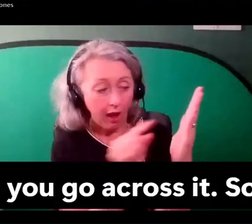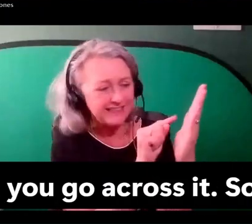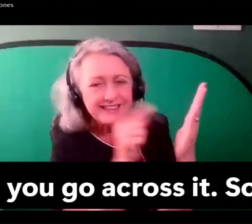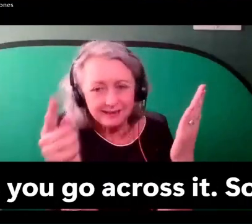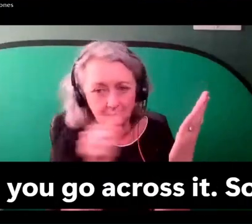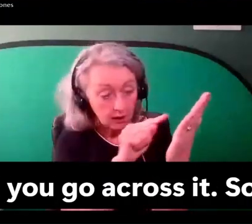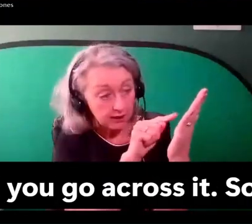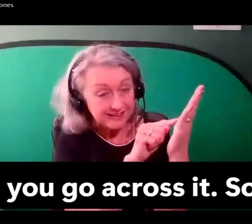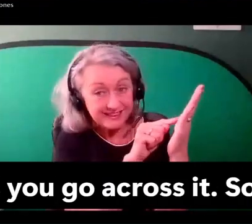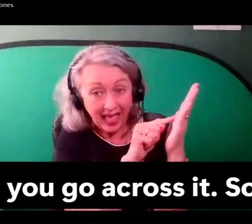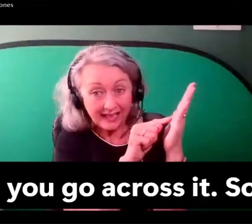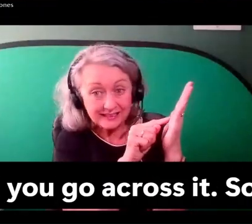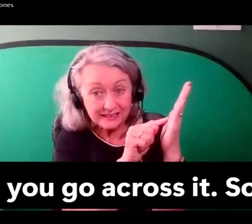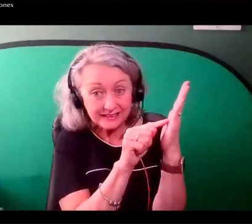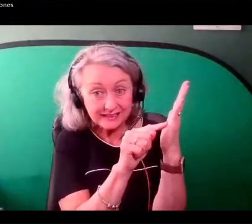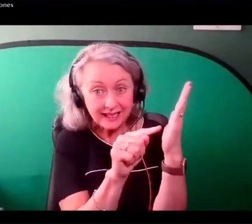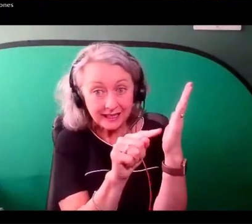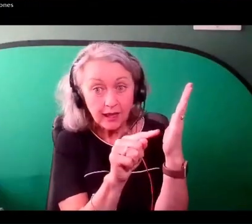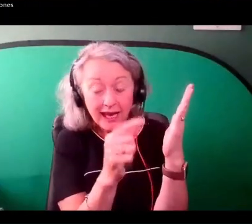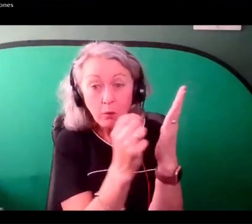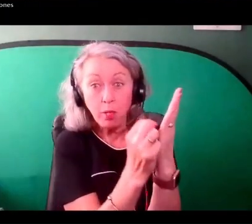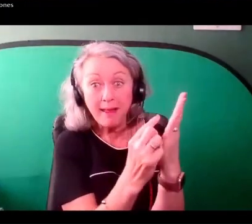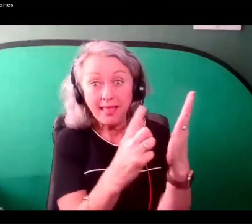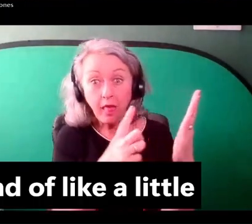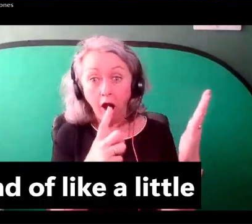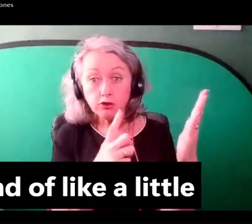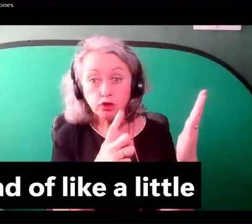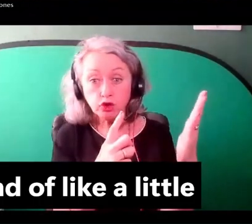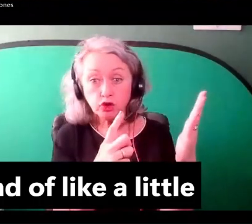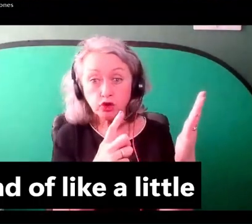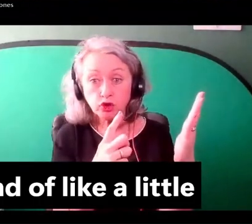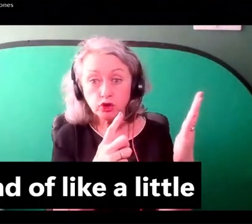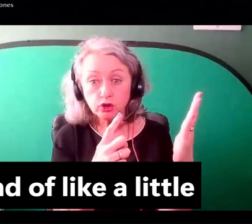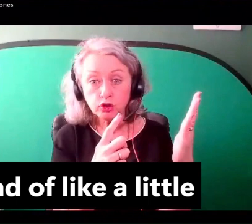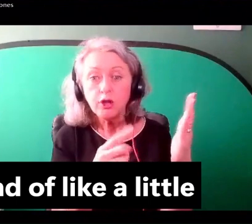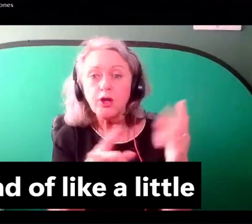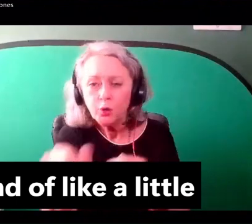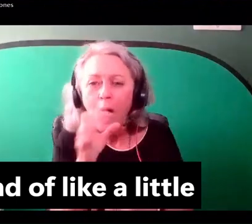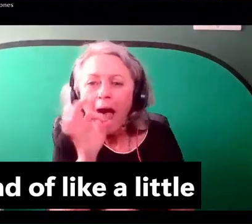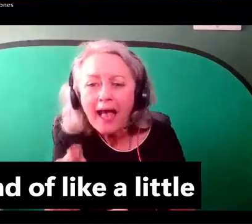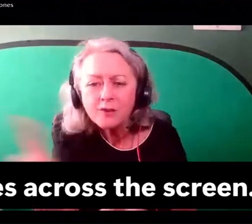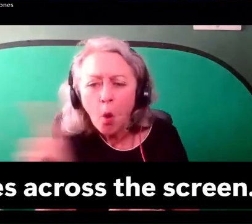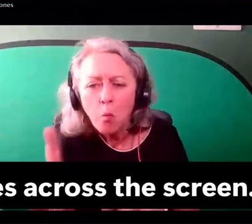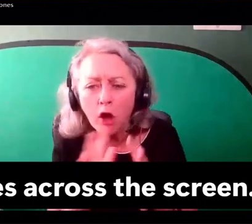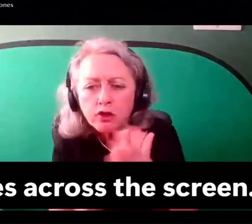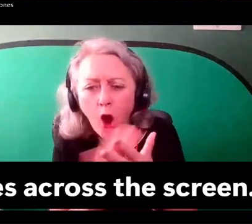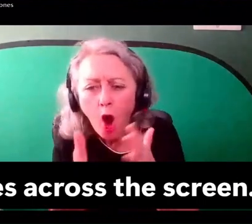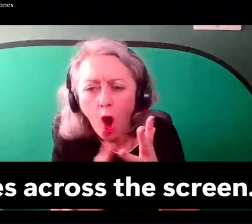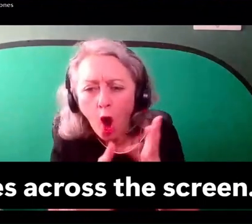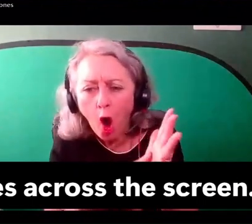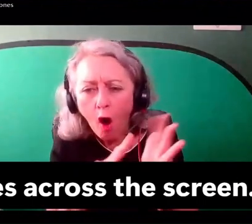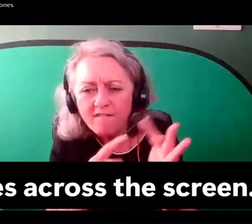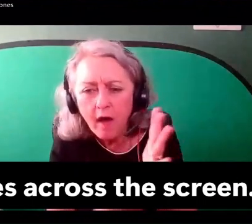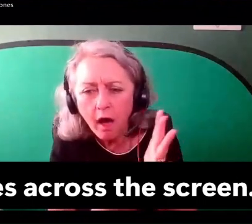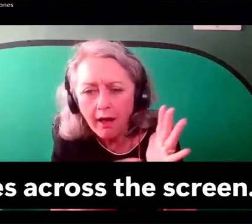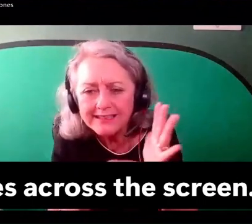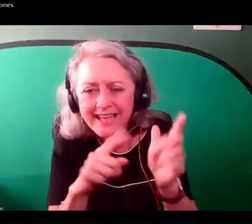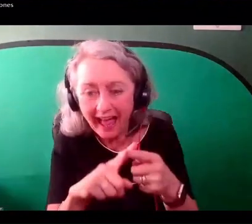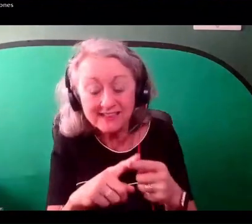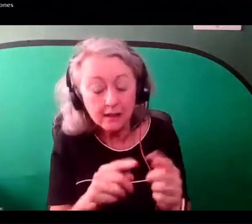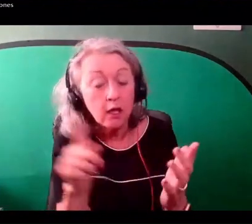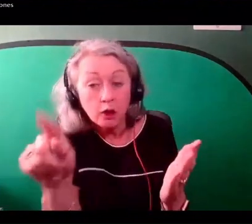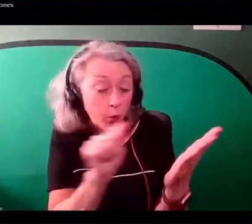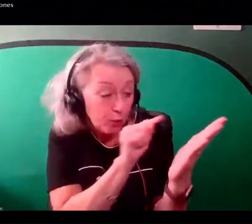will enlarge the text as you go across it. So it's kind of like a little magnifier that goes across the